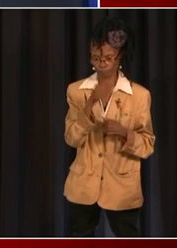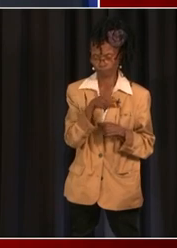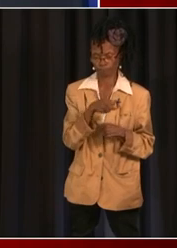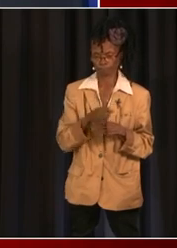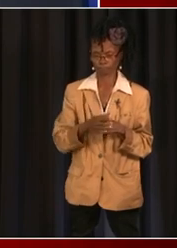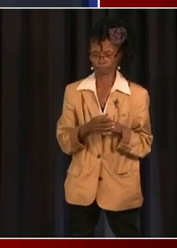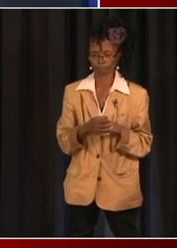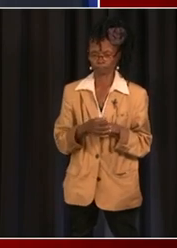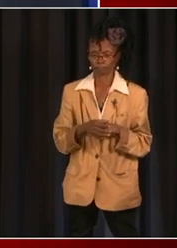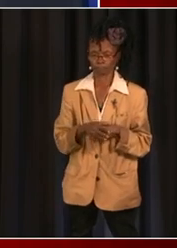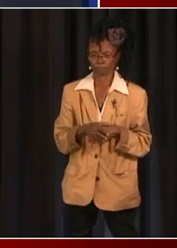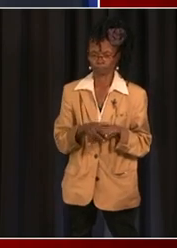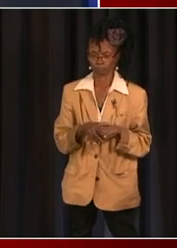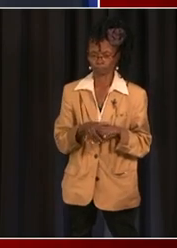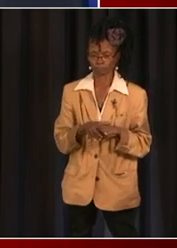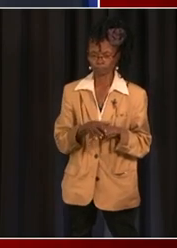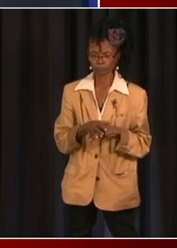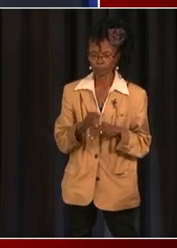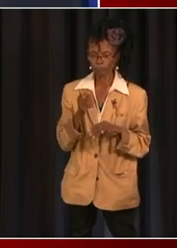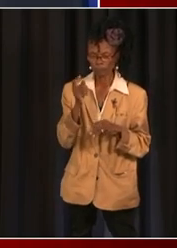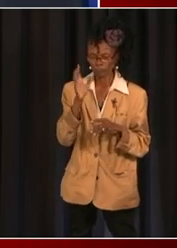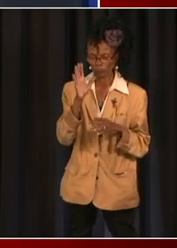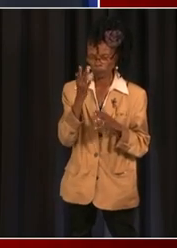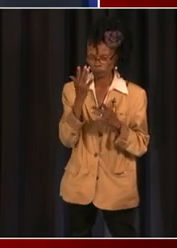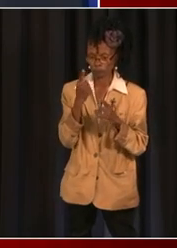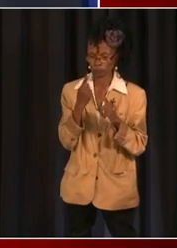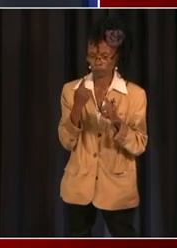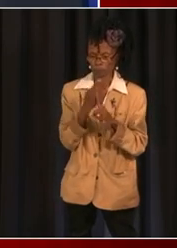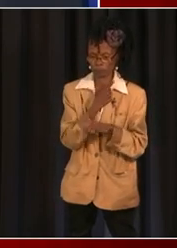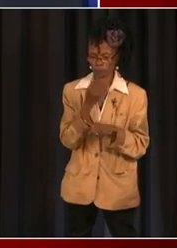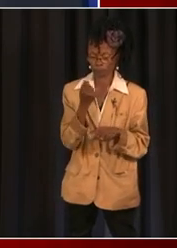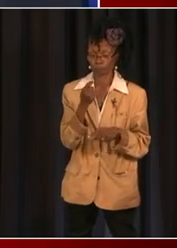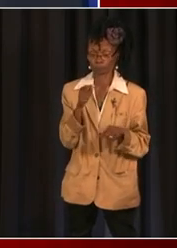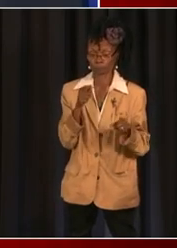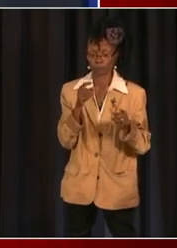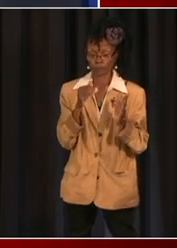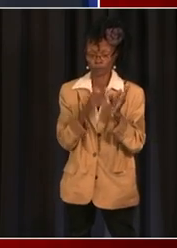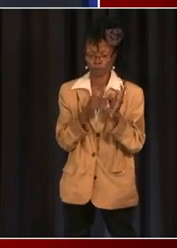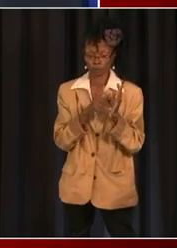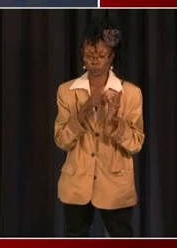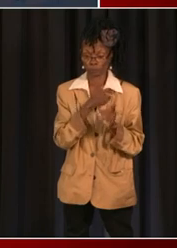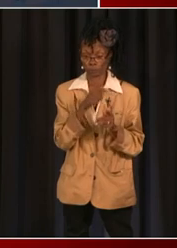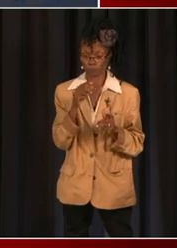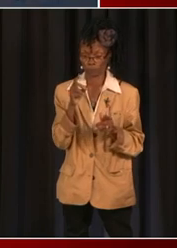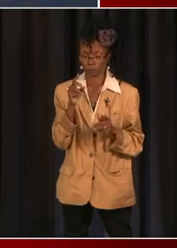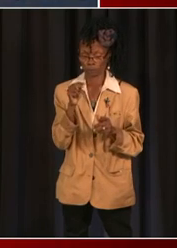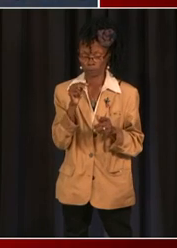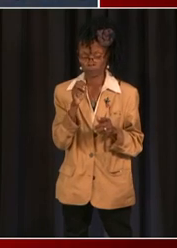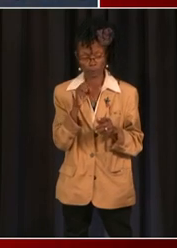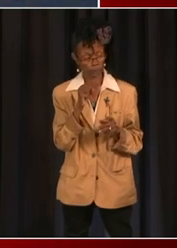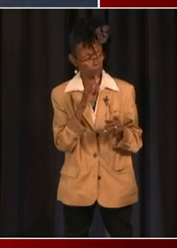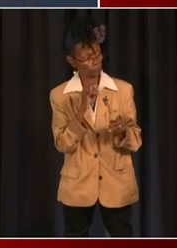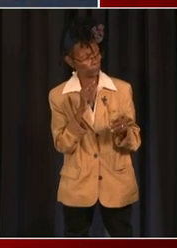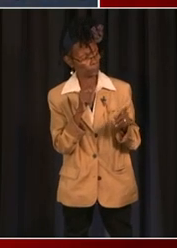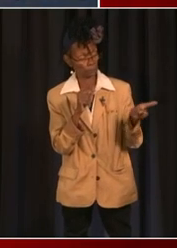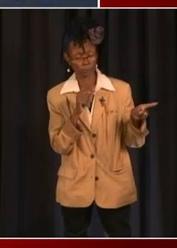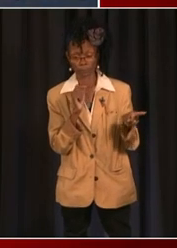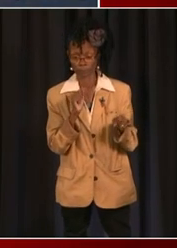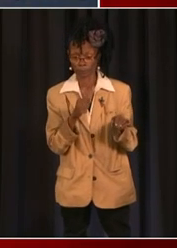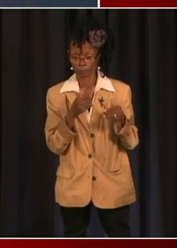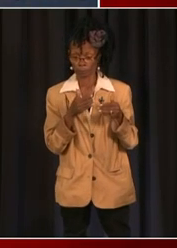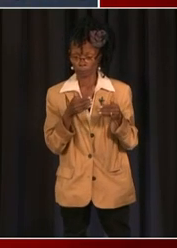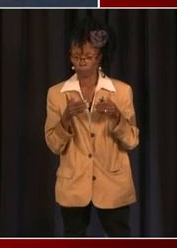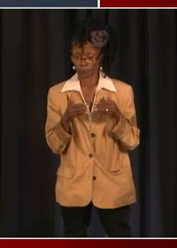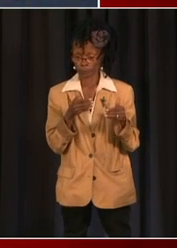Yes. Off topic. Yep. For Dr. Nesbitt, 2 questions for you. Could you tell us what the protocol in the district will be for